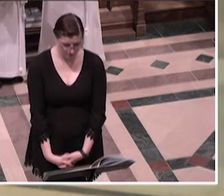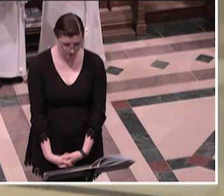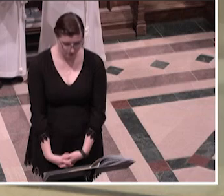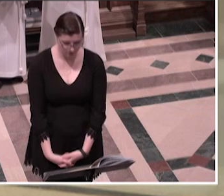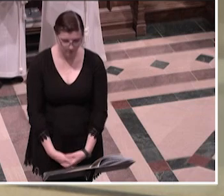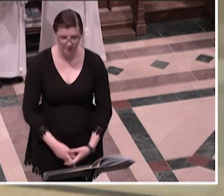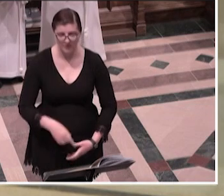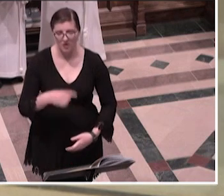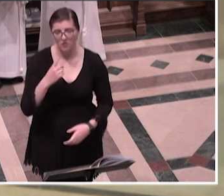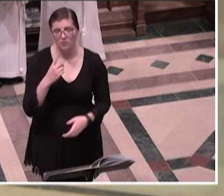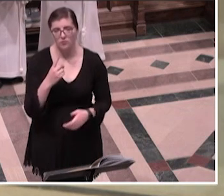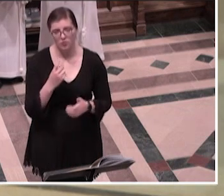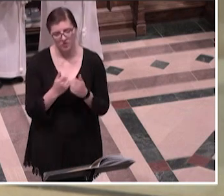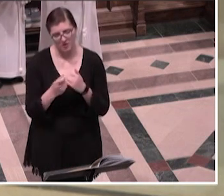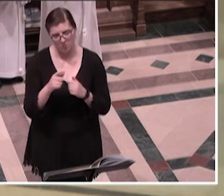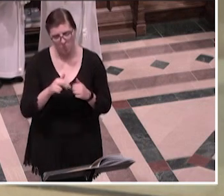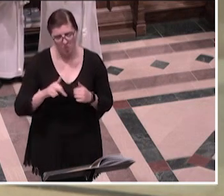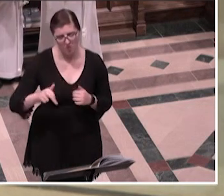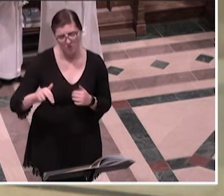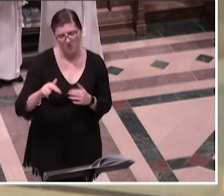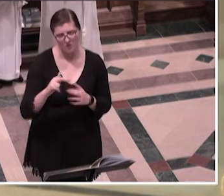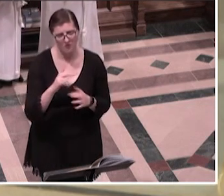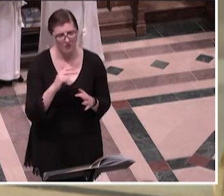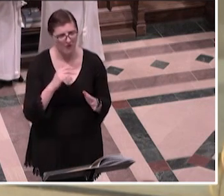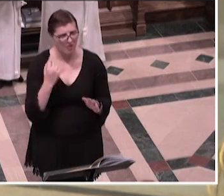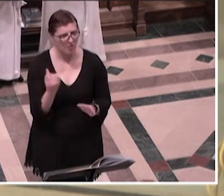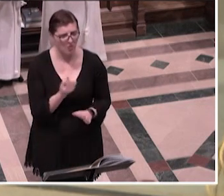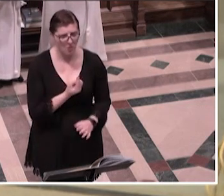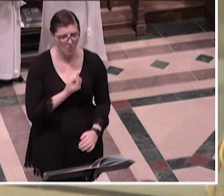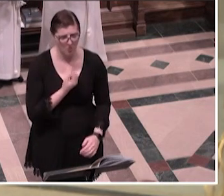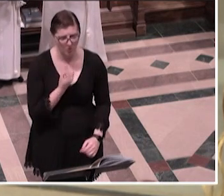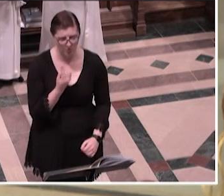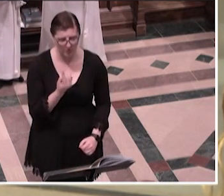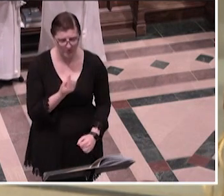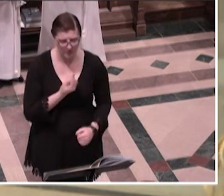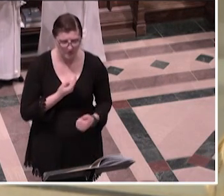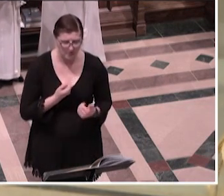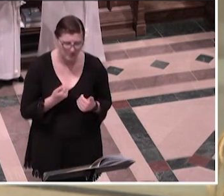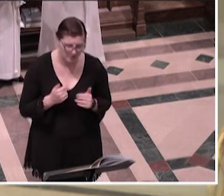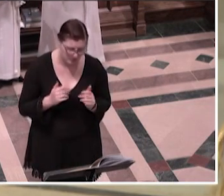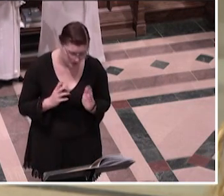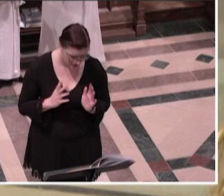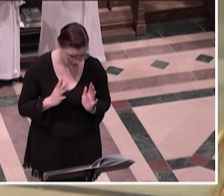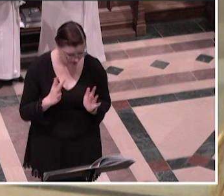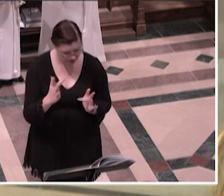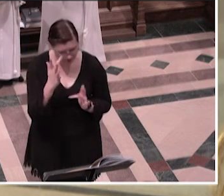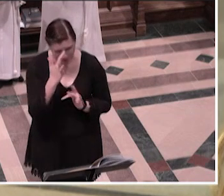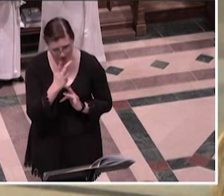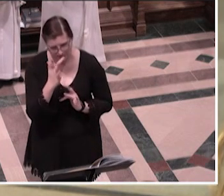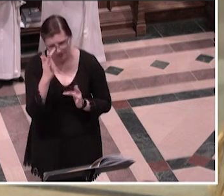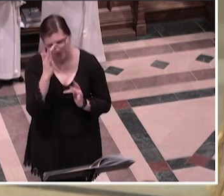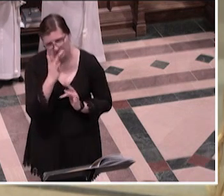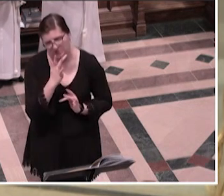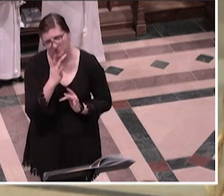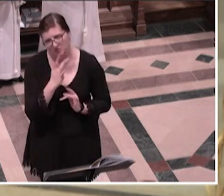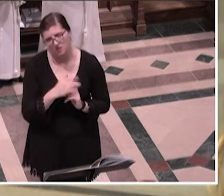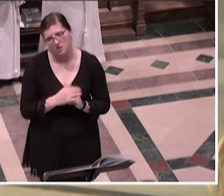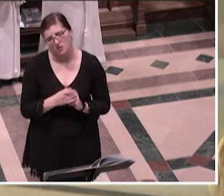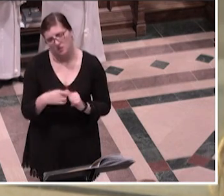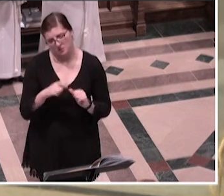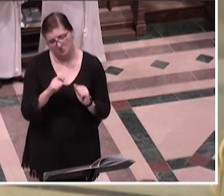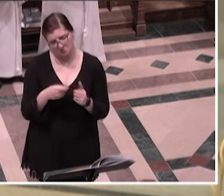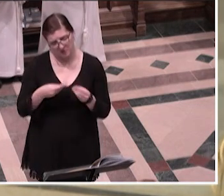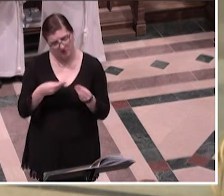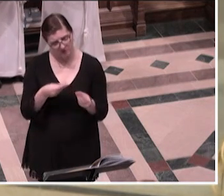For all walking in the wilderness of loneliness, despair, or sickness, that they may be